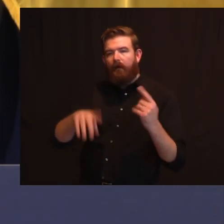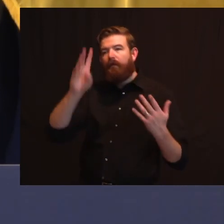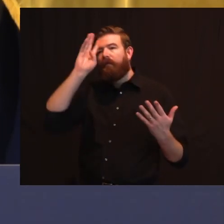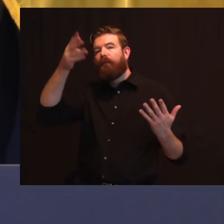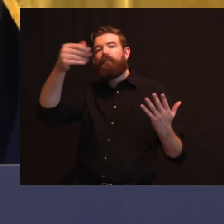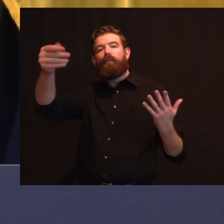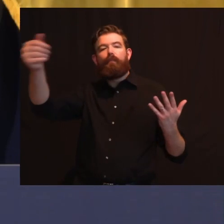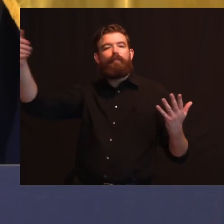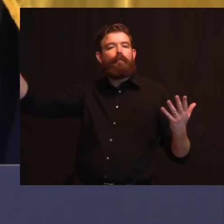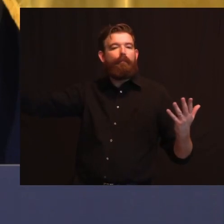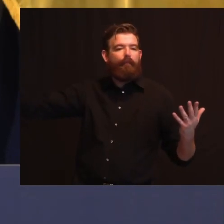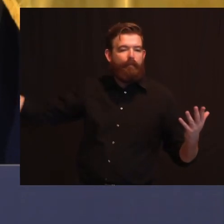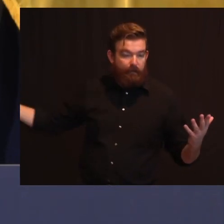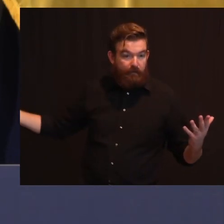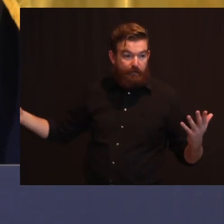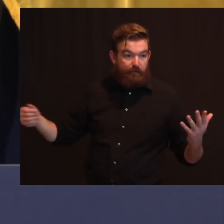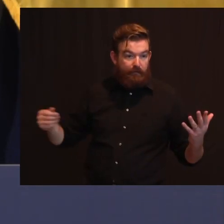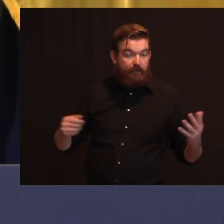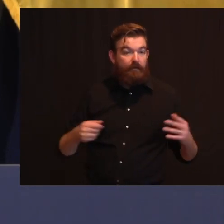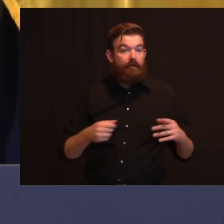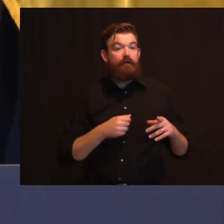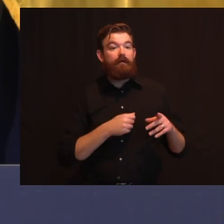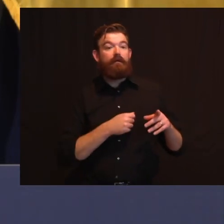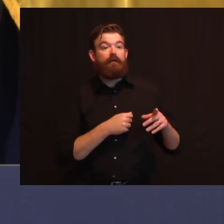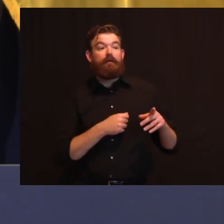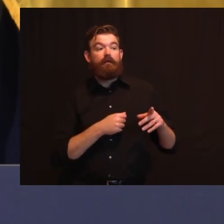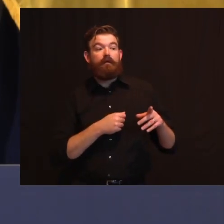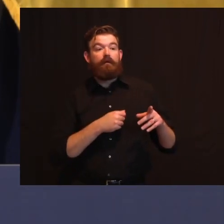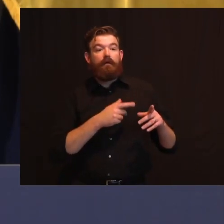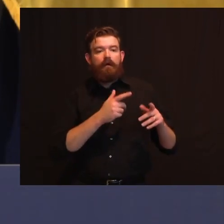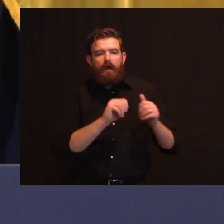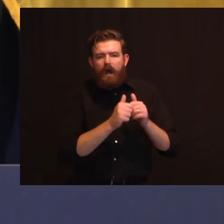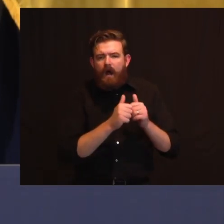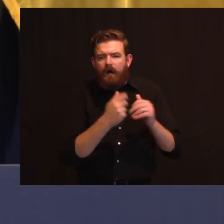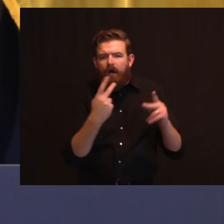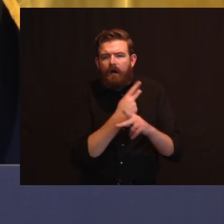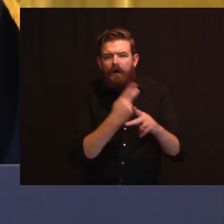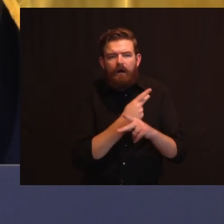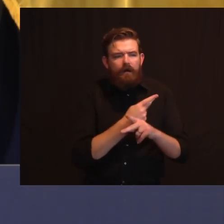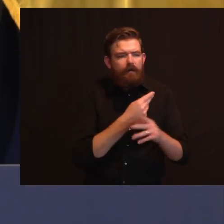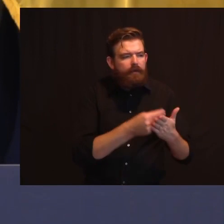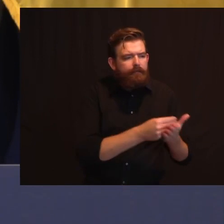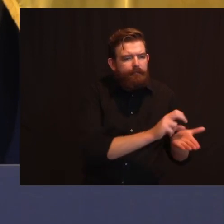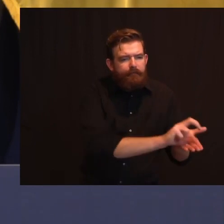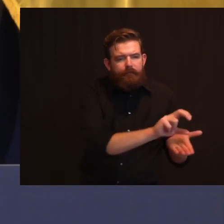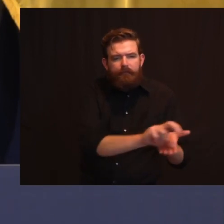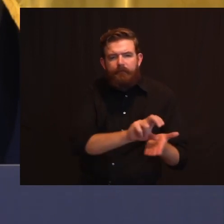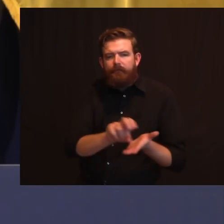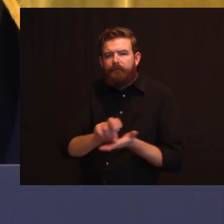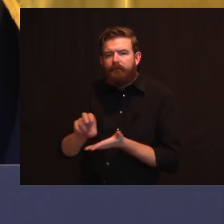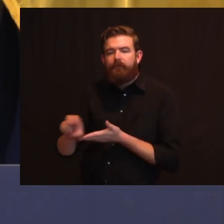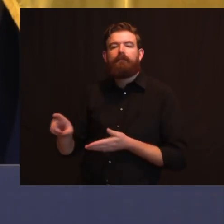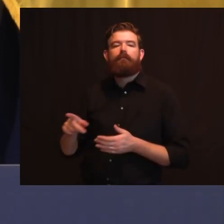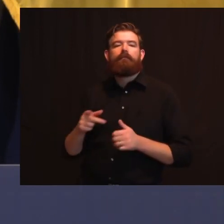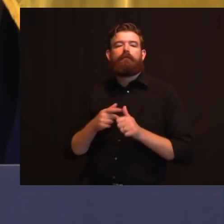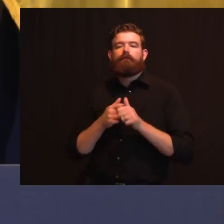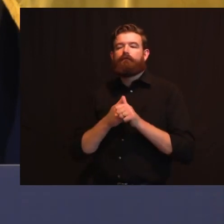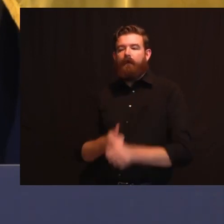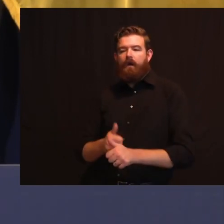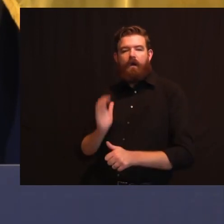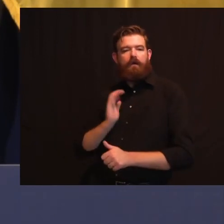statewide surveys of our school districts as to the need of the unfunded need for laptops and